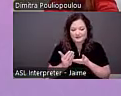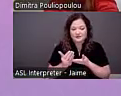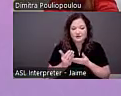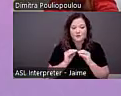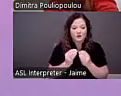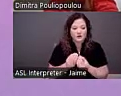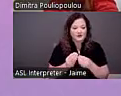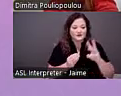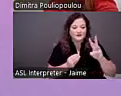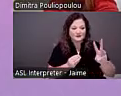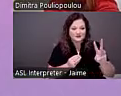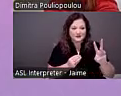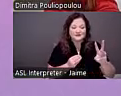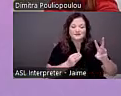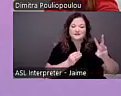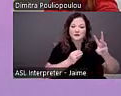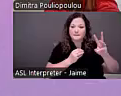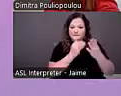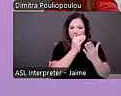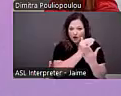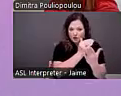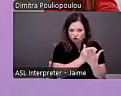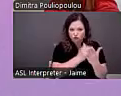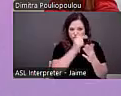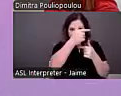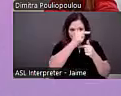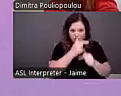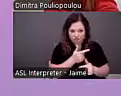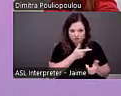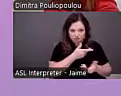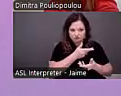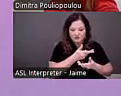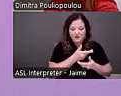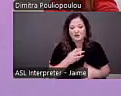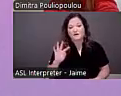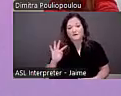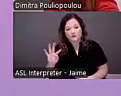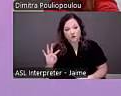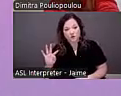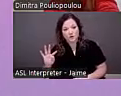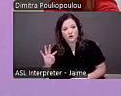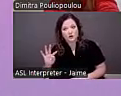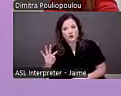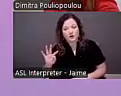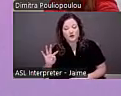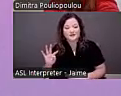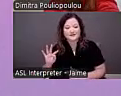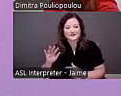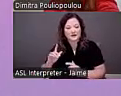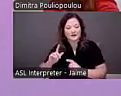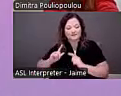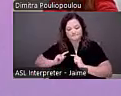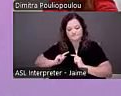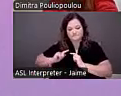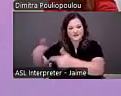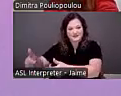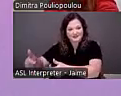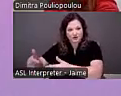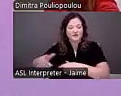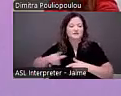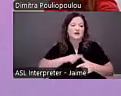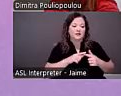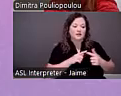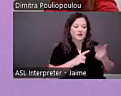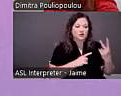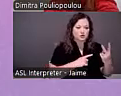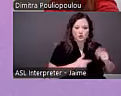6 interactive modules, 4 asynchronous modules, and 2 live modules. And I'm going to share part